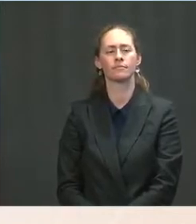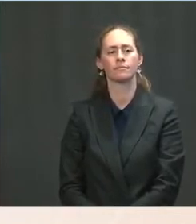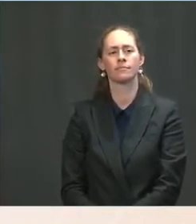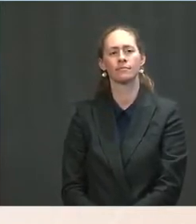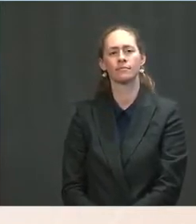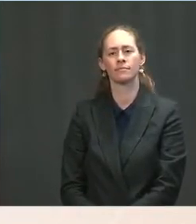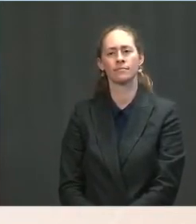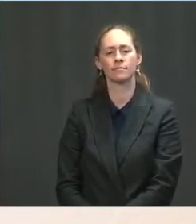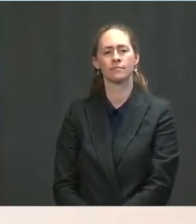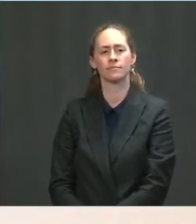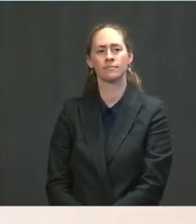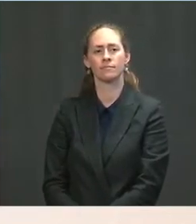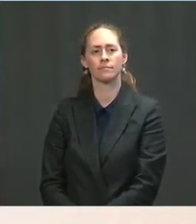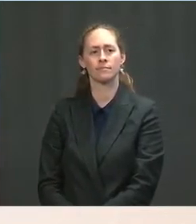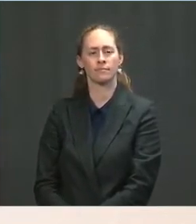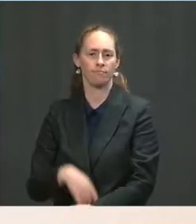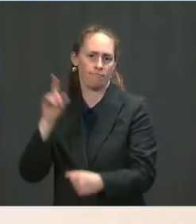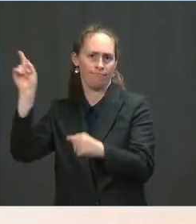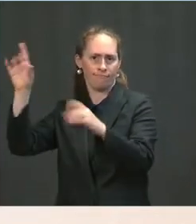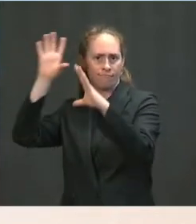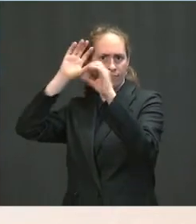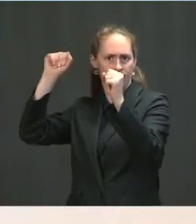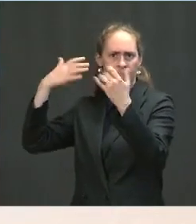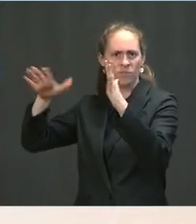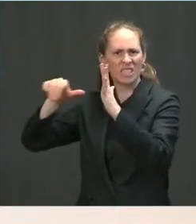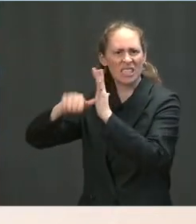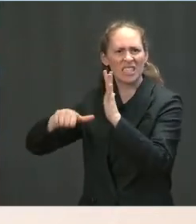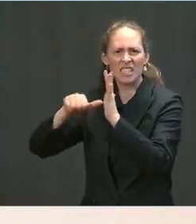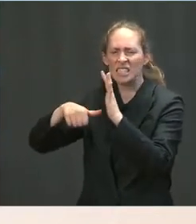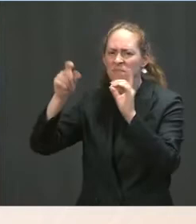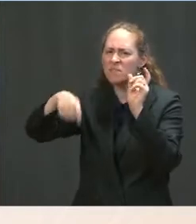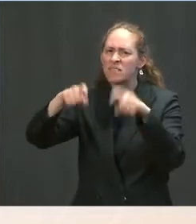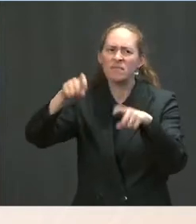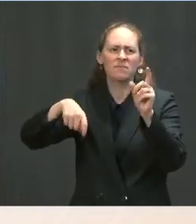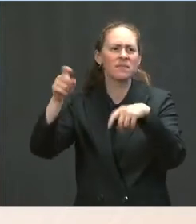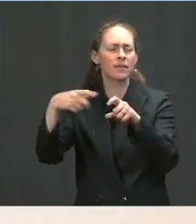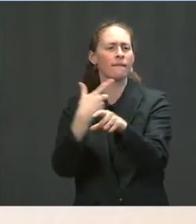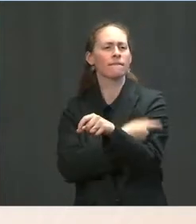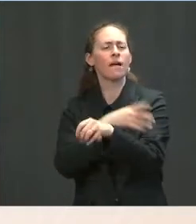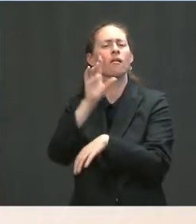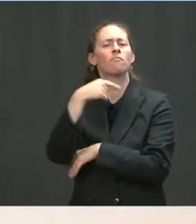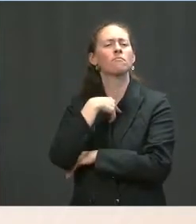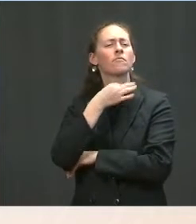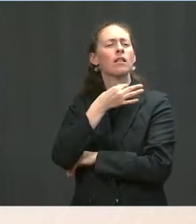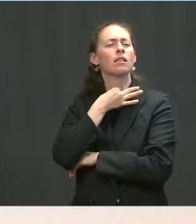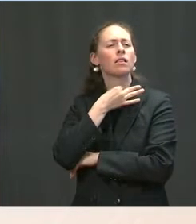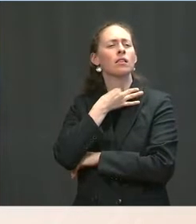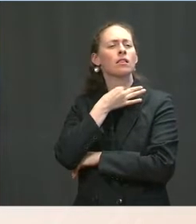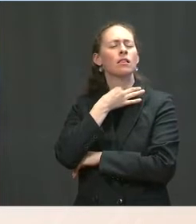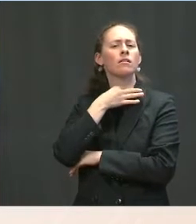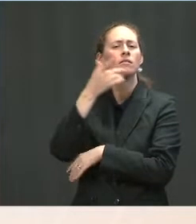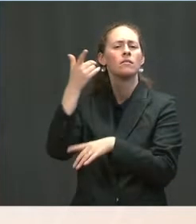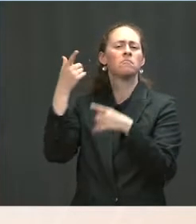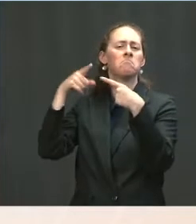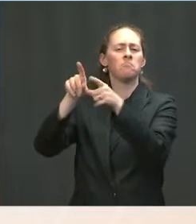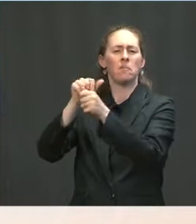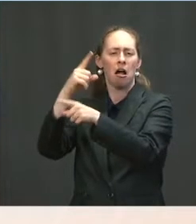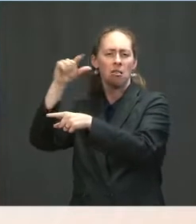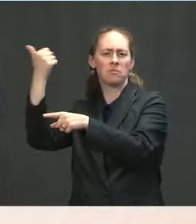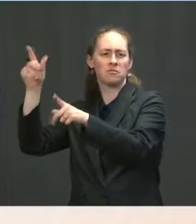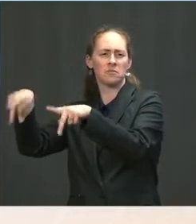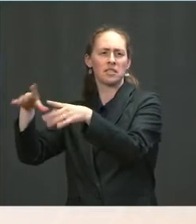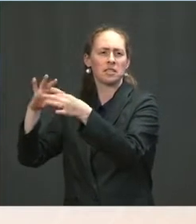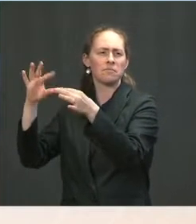vaccinated, but I had a follow-up to Alex's question earlier, because a lot of Americans do not know if they are in an area with substantial or high